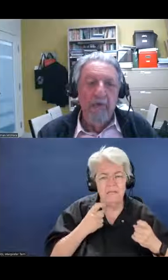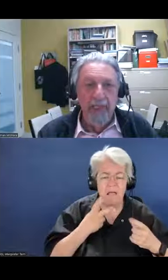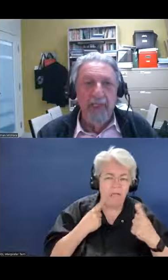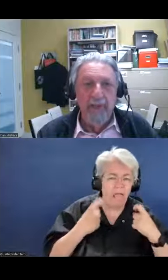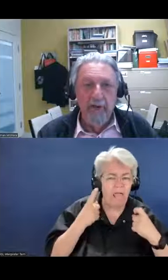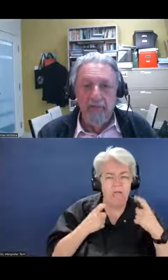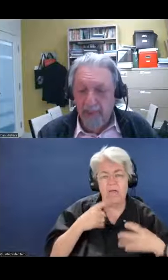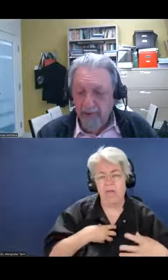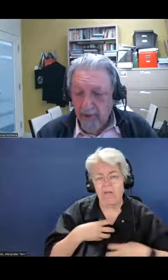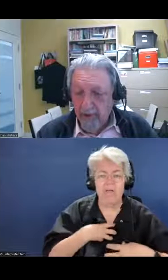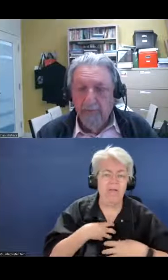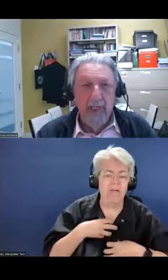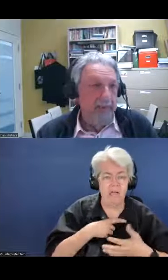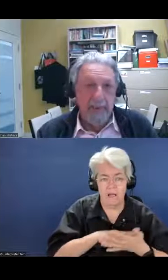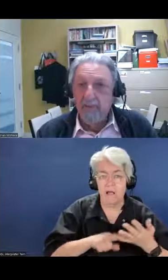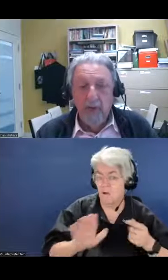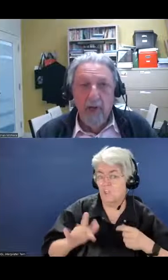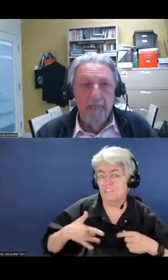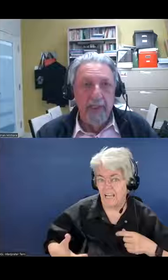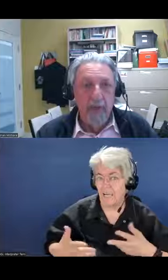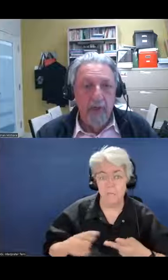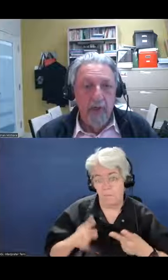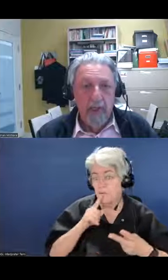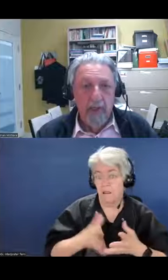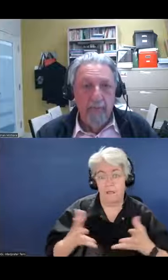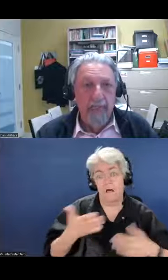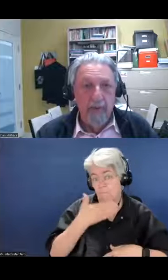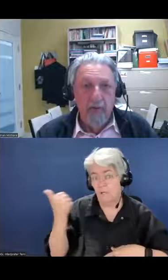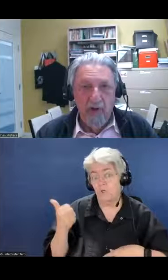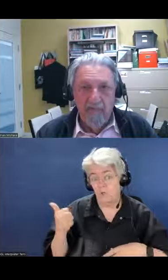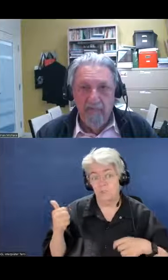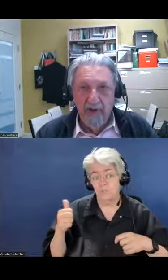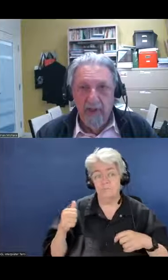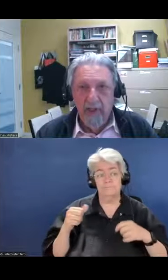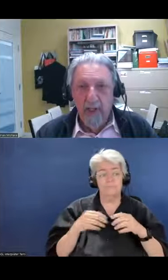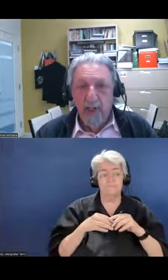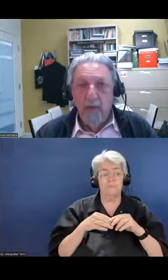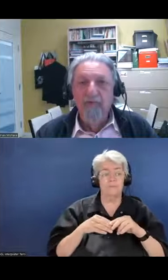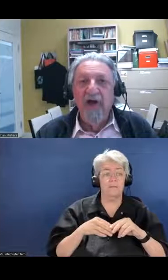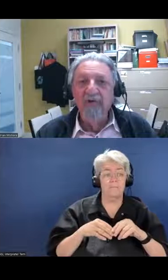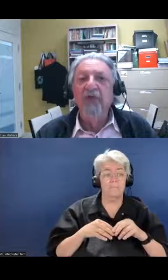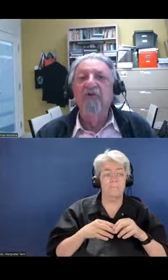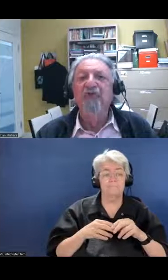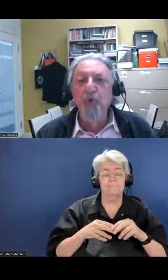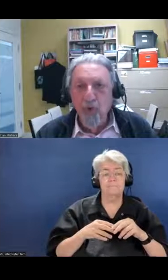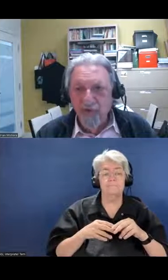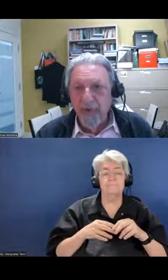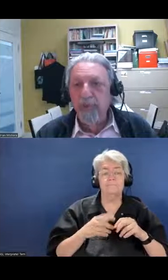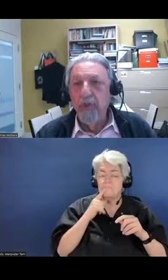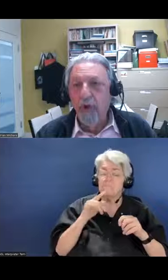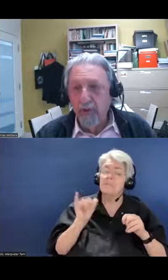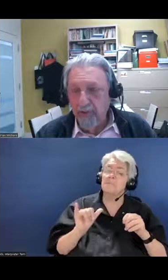and complaining about things, but seemed a lot better off. We found there are